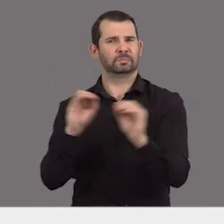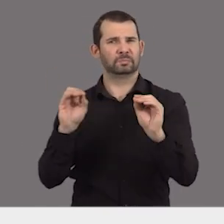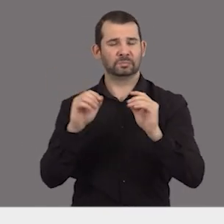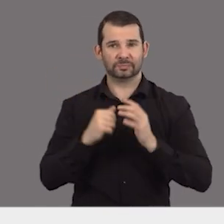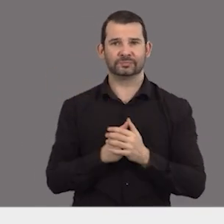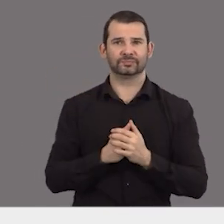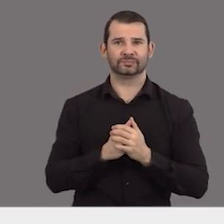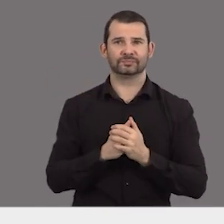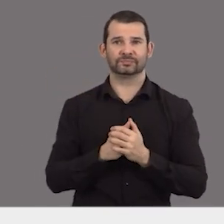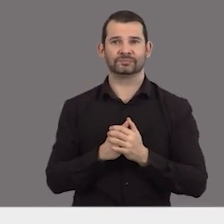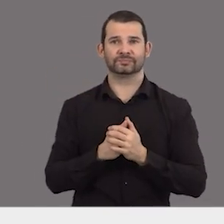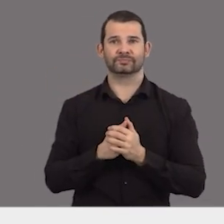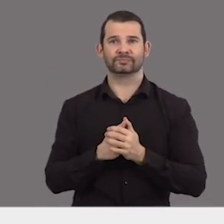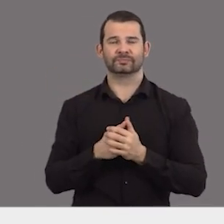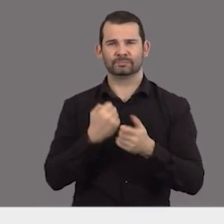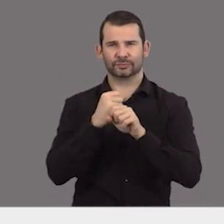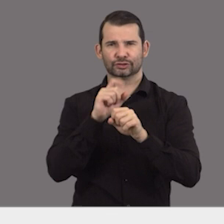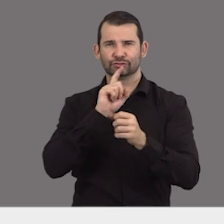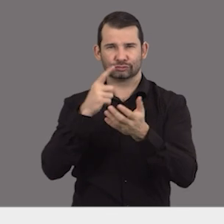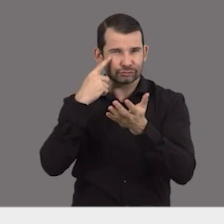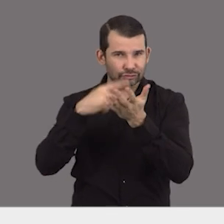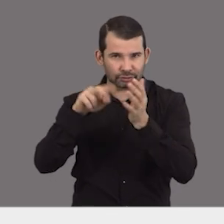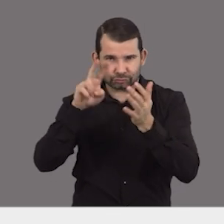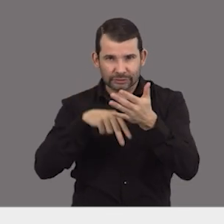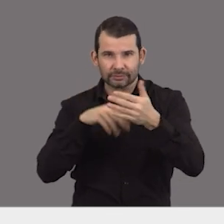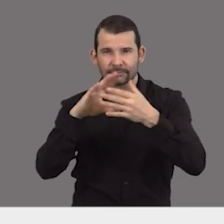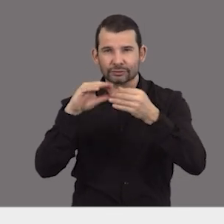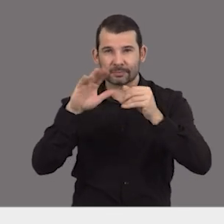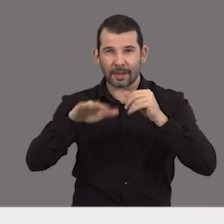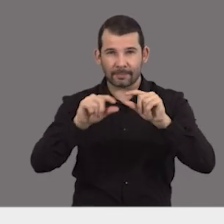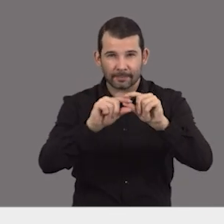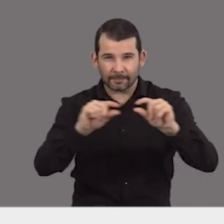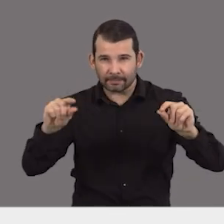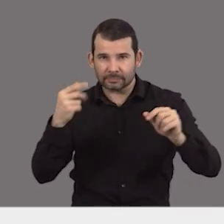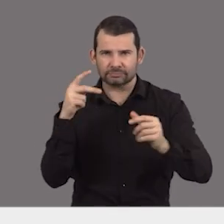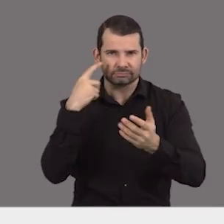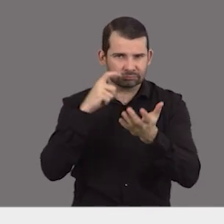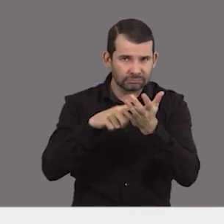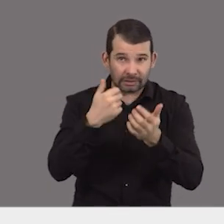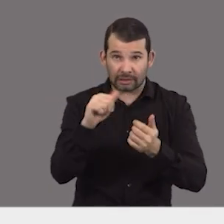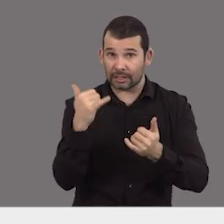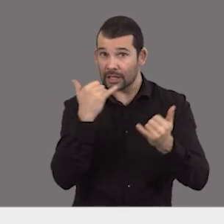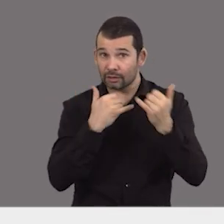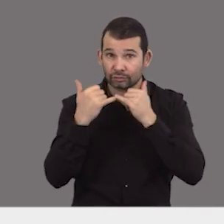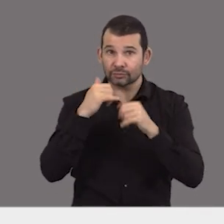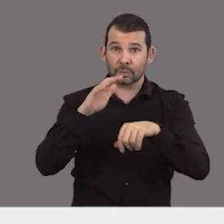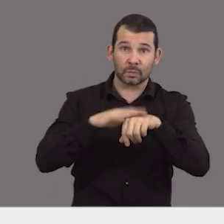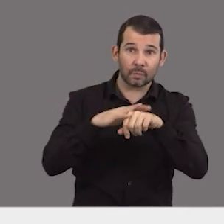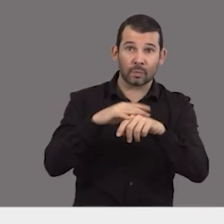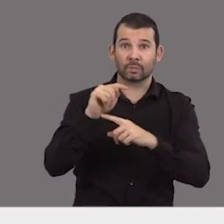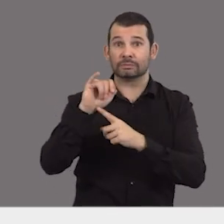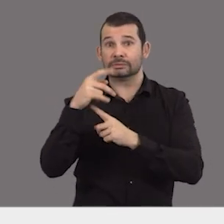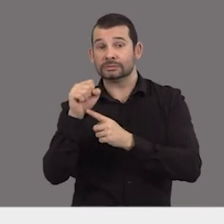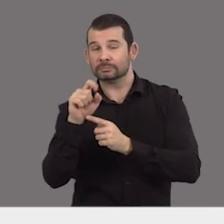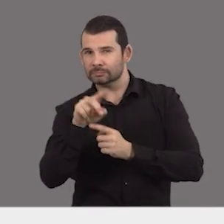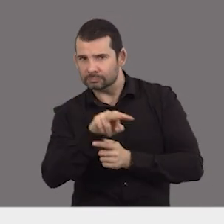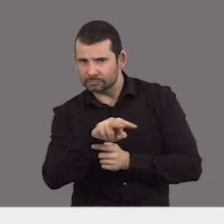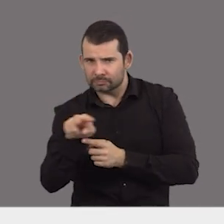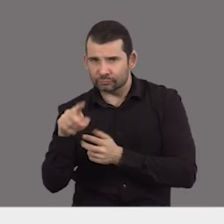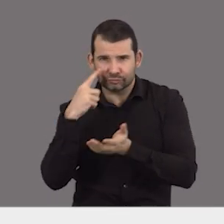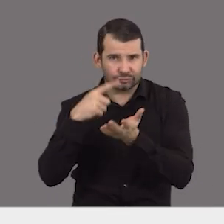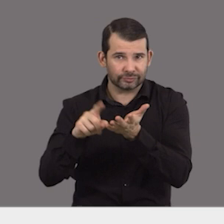owing. Make sure to read the messages at the bottom of the screen and note any errors, warnings, or